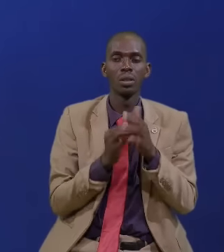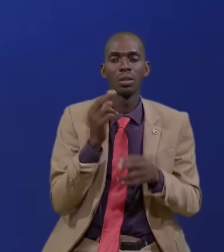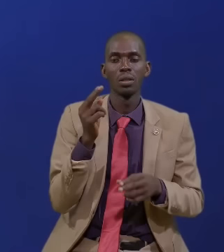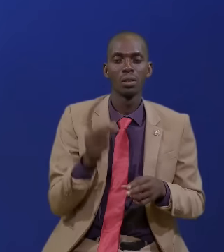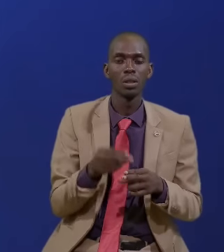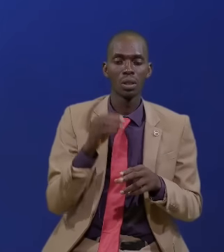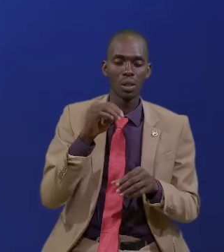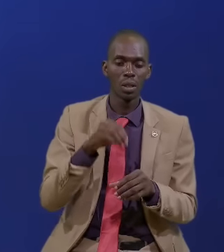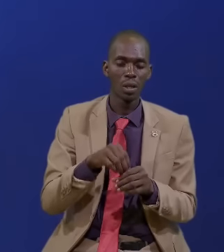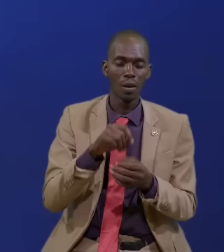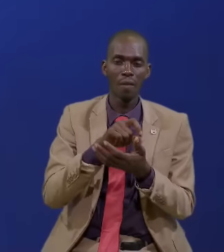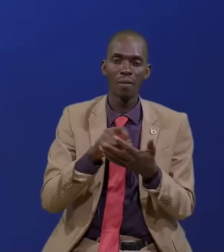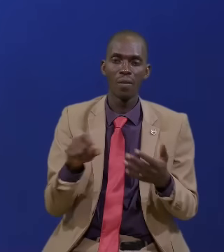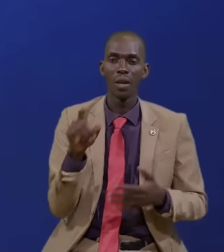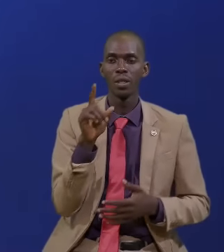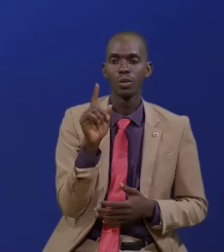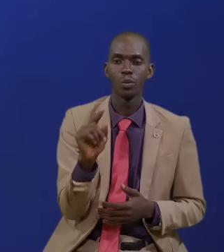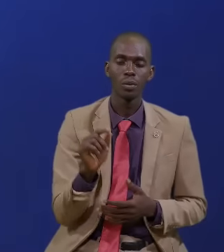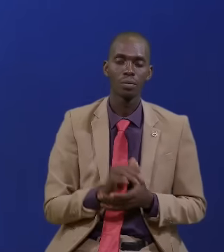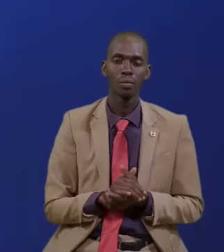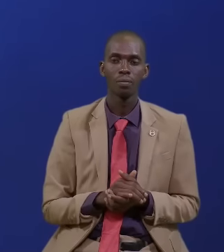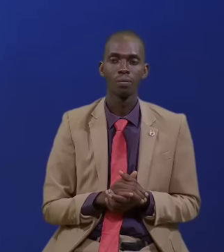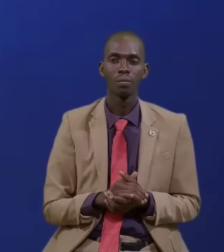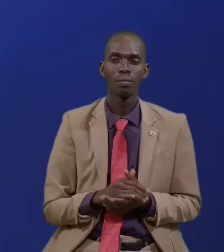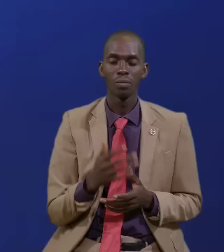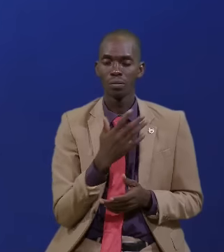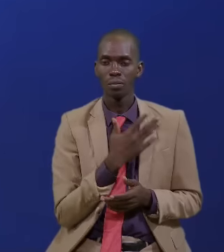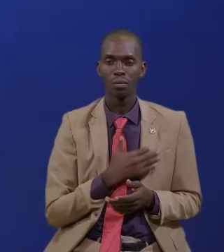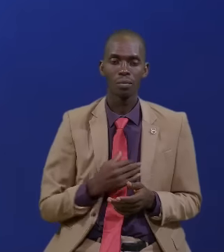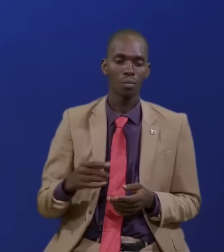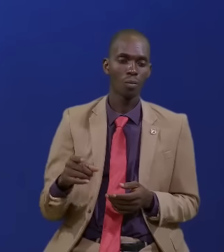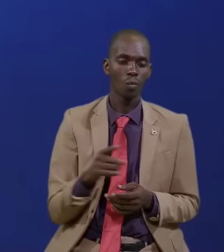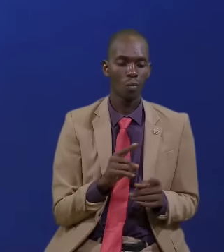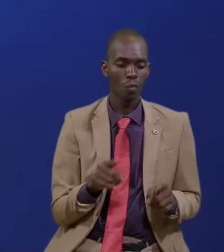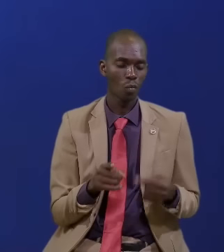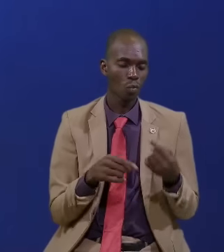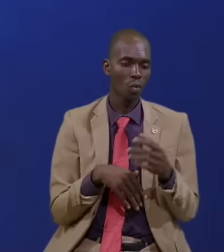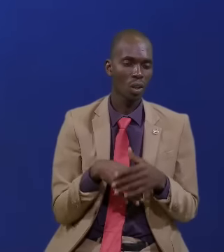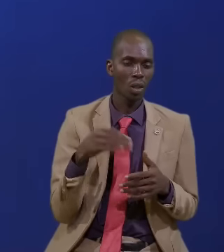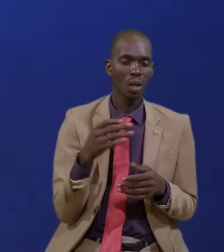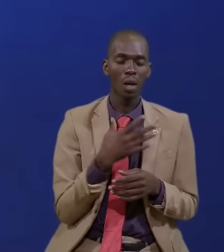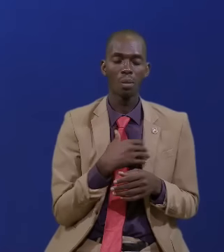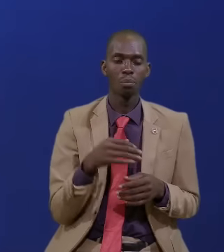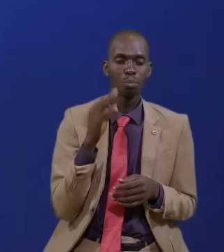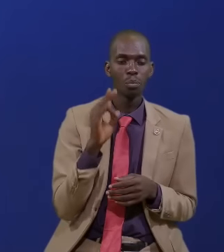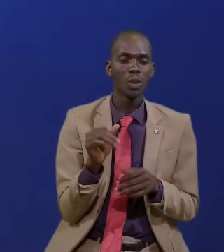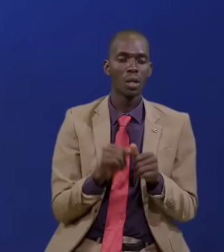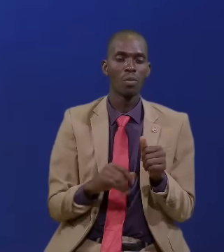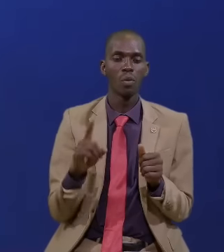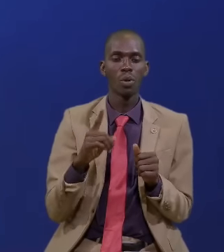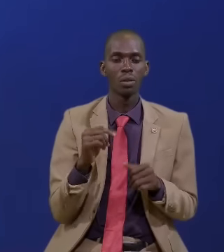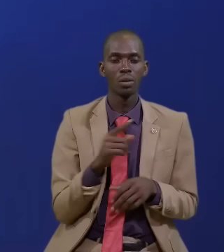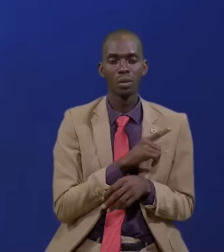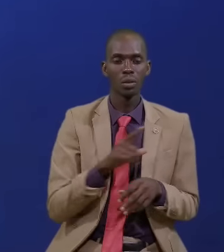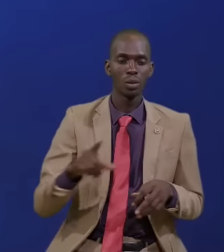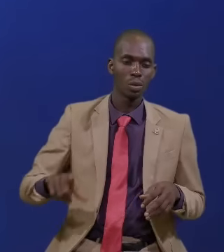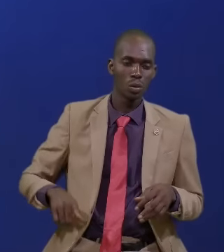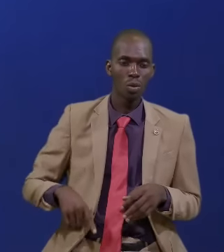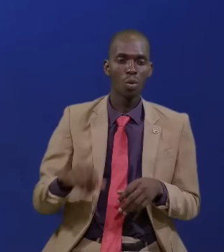verse 20, it says, and they went forth and preached everywhere, the Lord